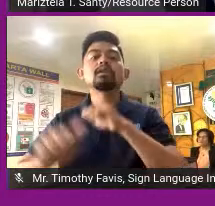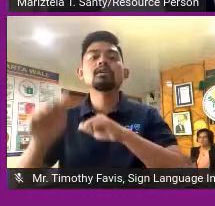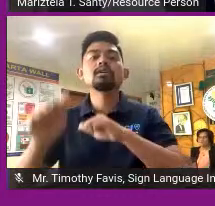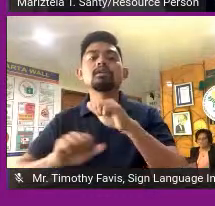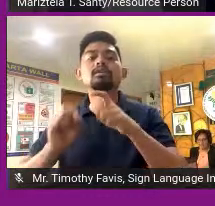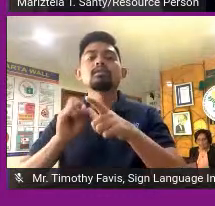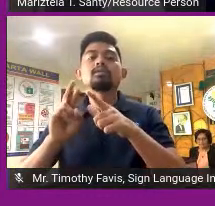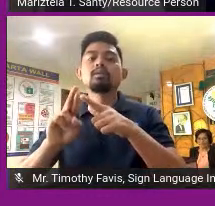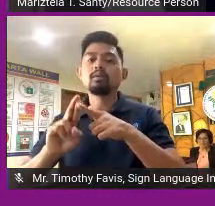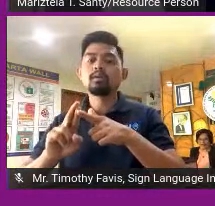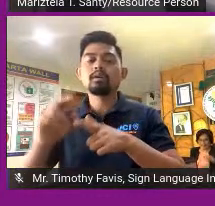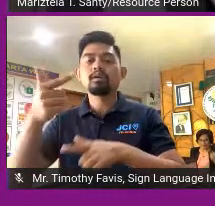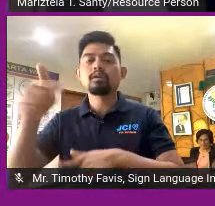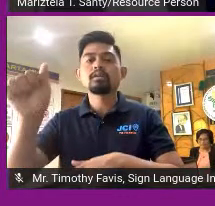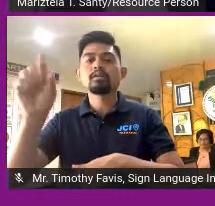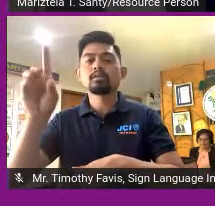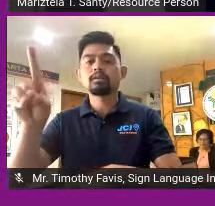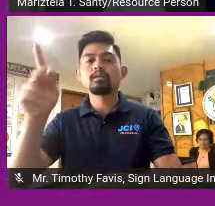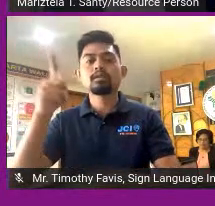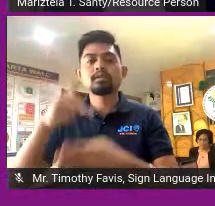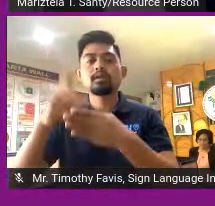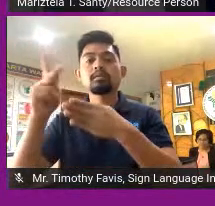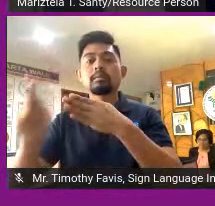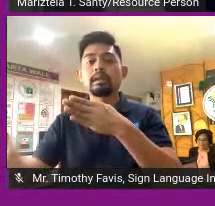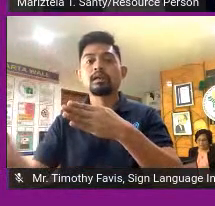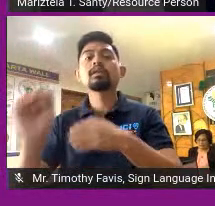activities or sa God plan, kailangan natin yan.